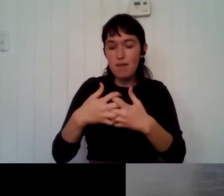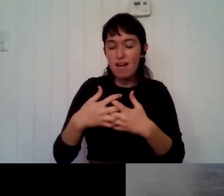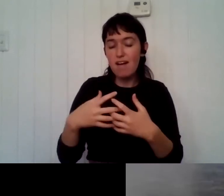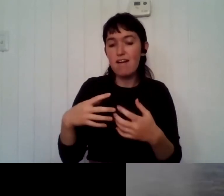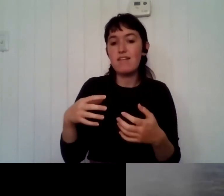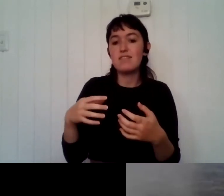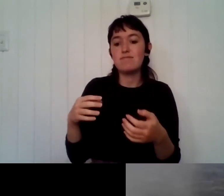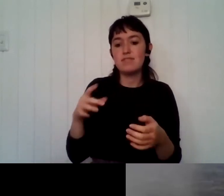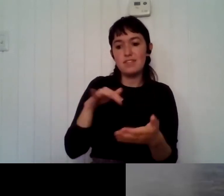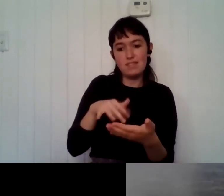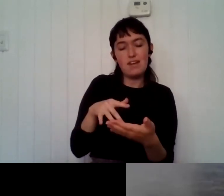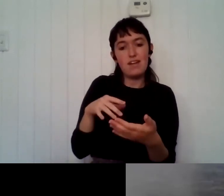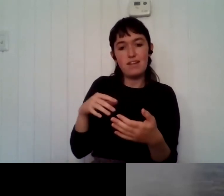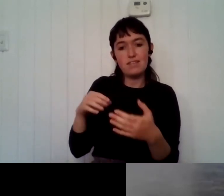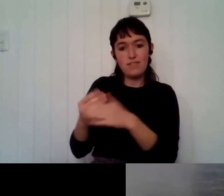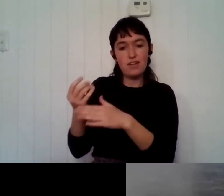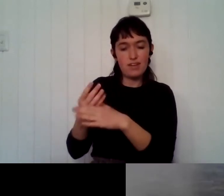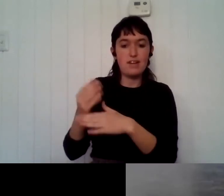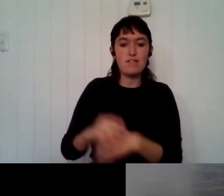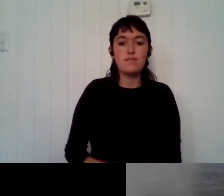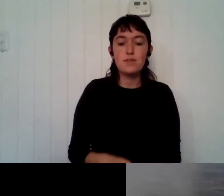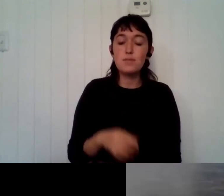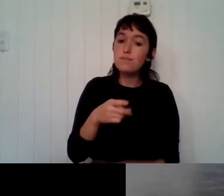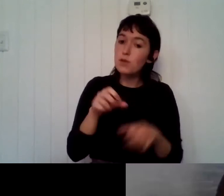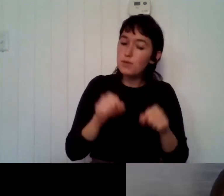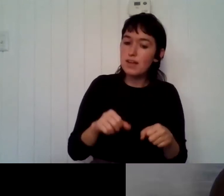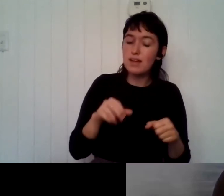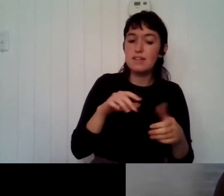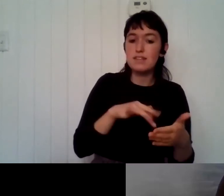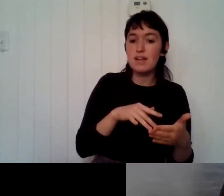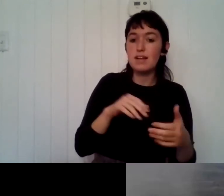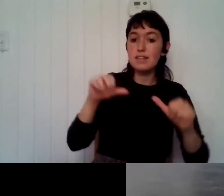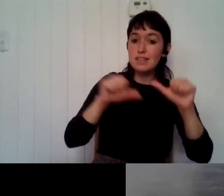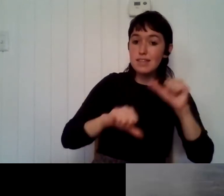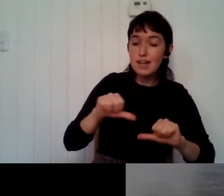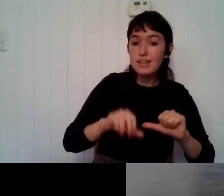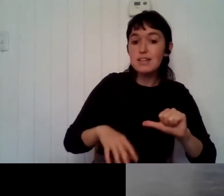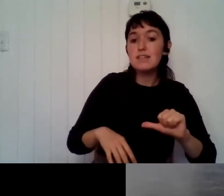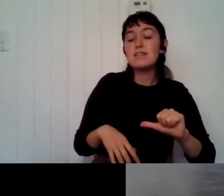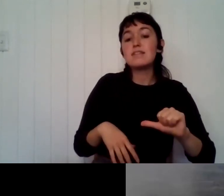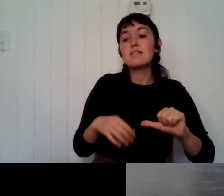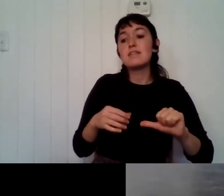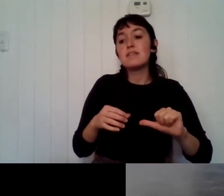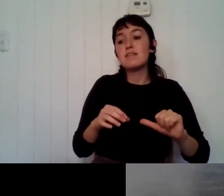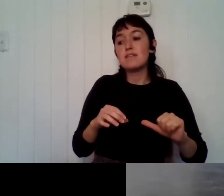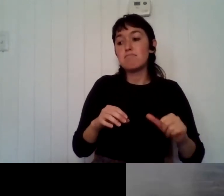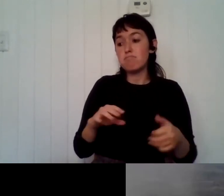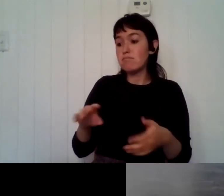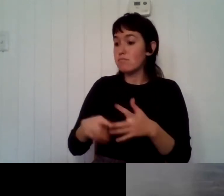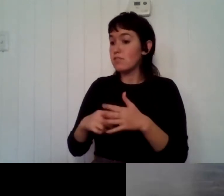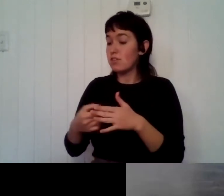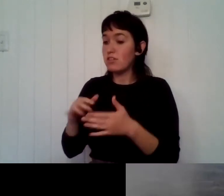basically, you can study sciences and then get into volcanology, or you can start thinking